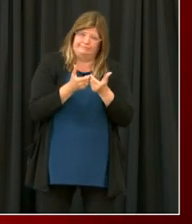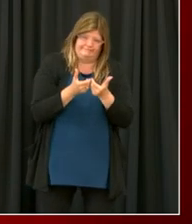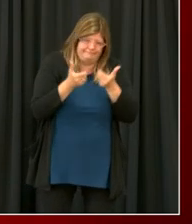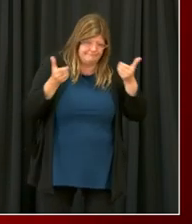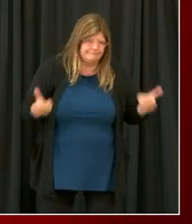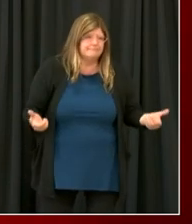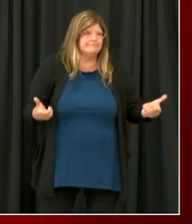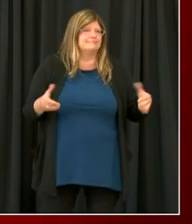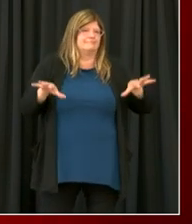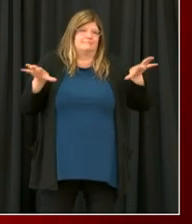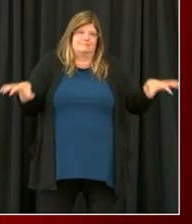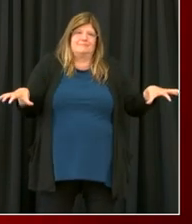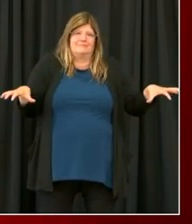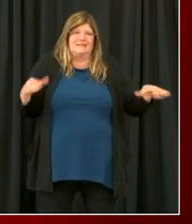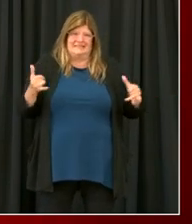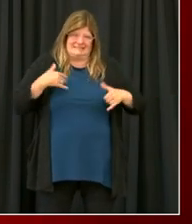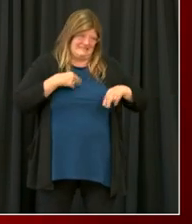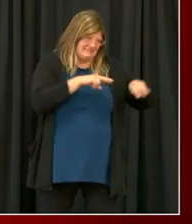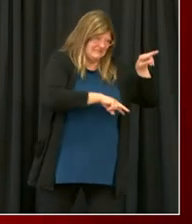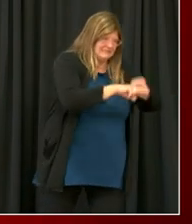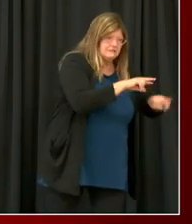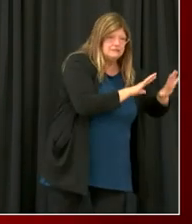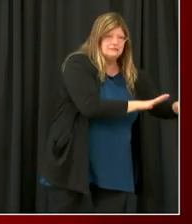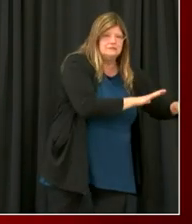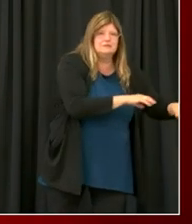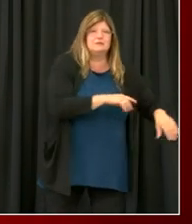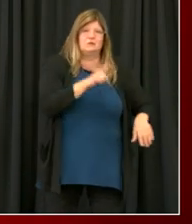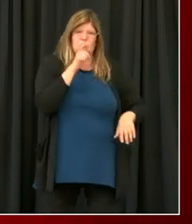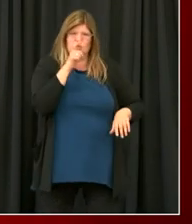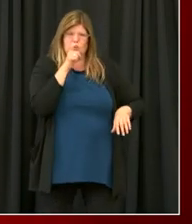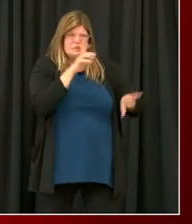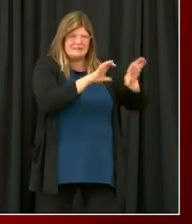the shooting so that we can get the guns and get them off the street.